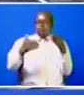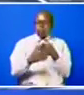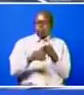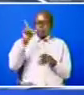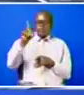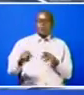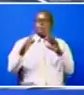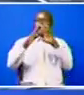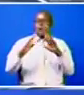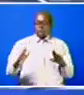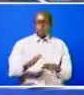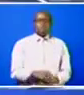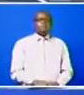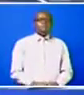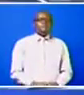low-cost housing.